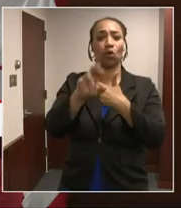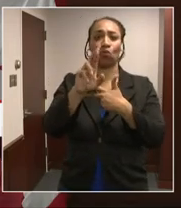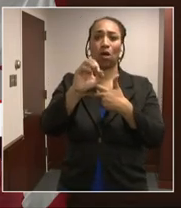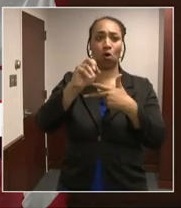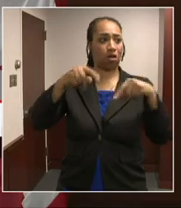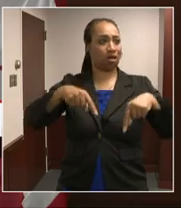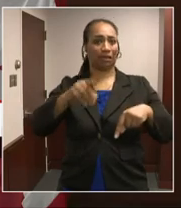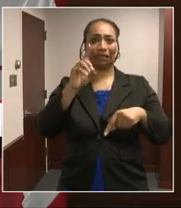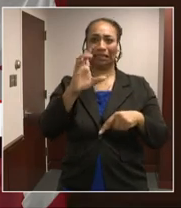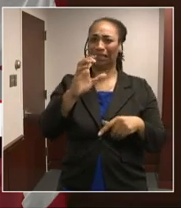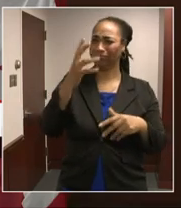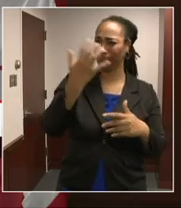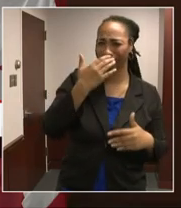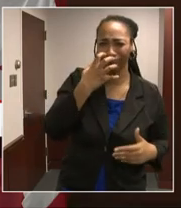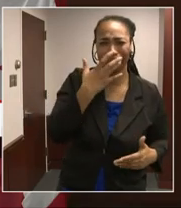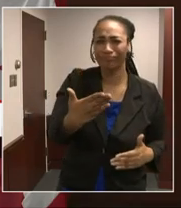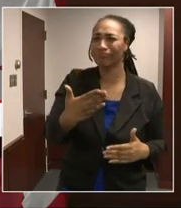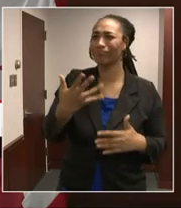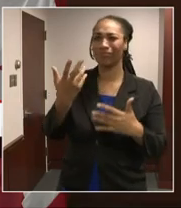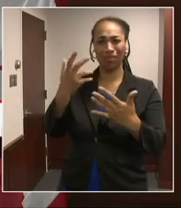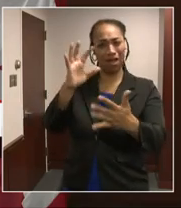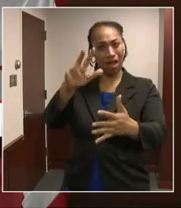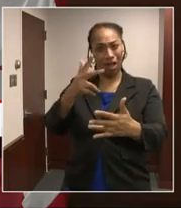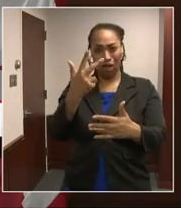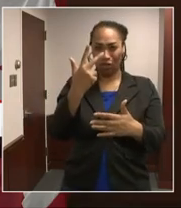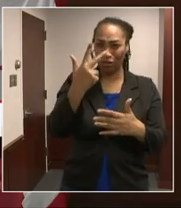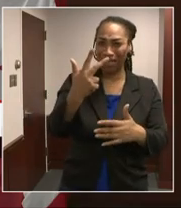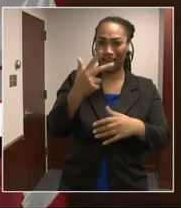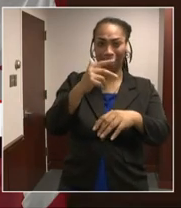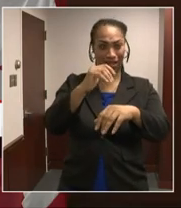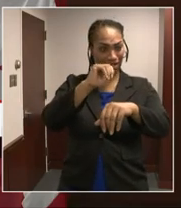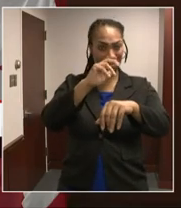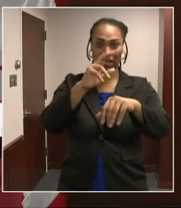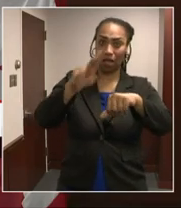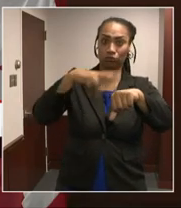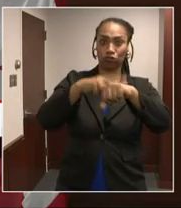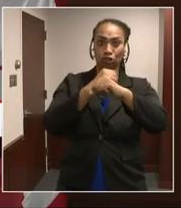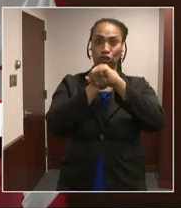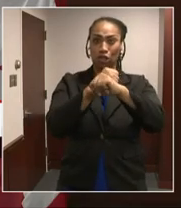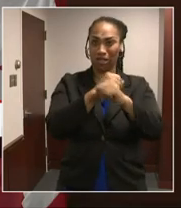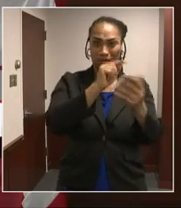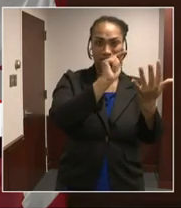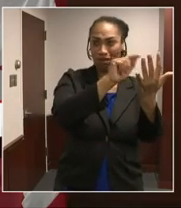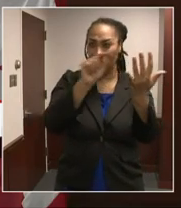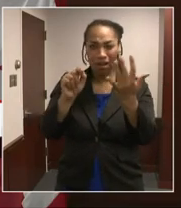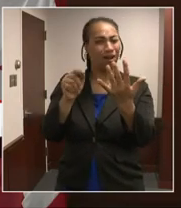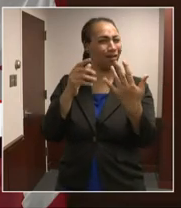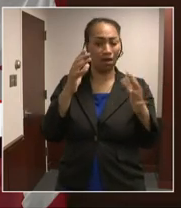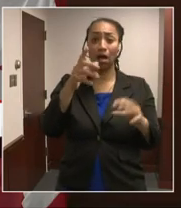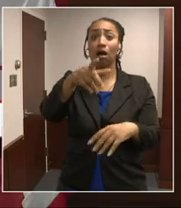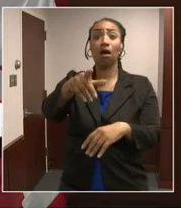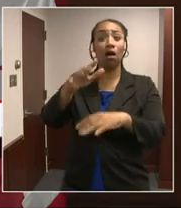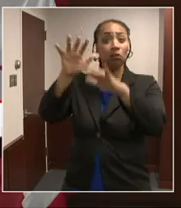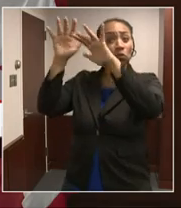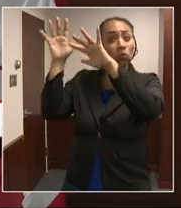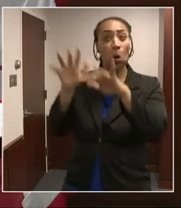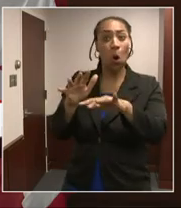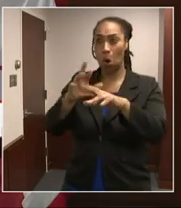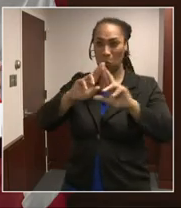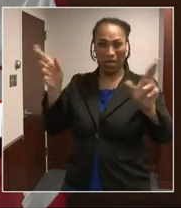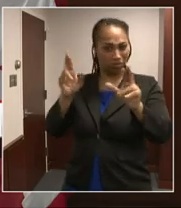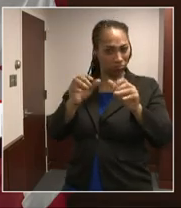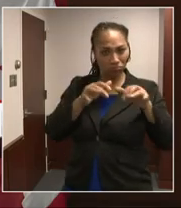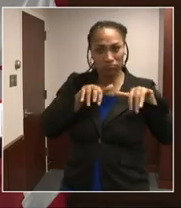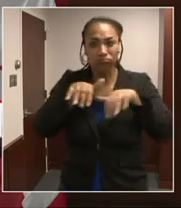security events, 2 snowstorms. So they are familiar with that. Members of Congress have expressed concern, and